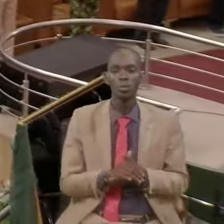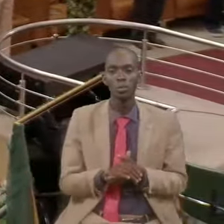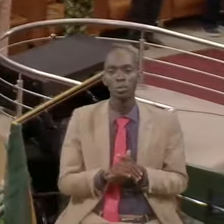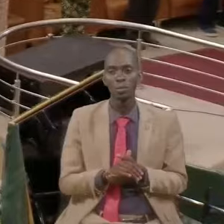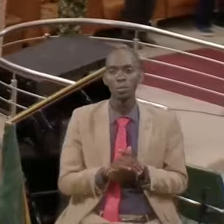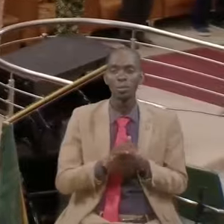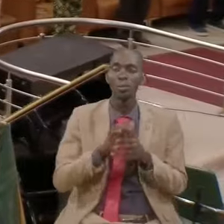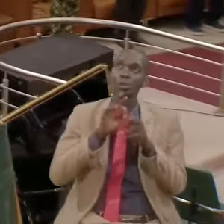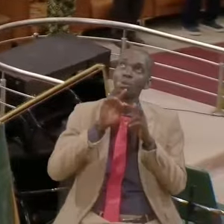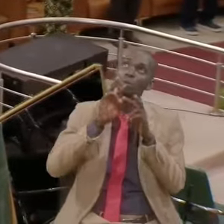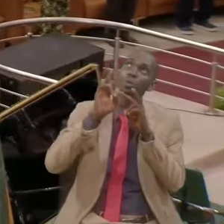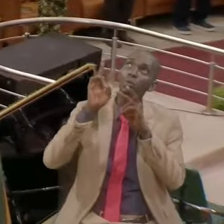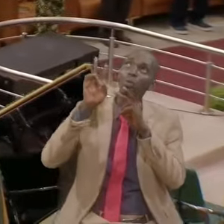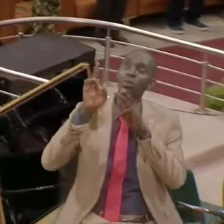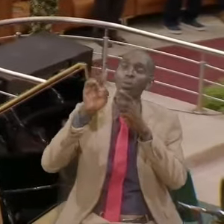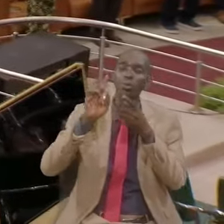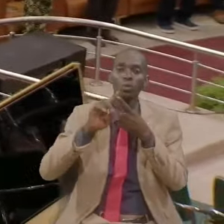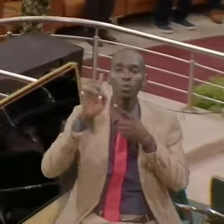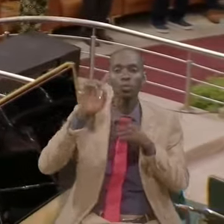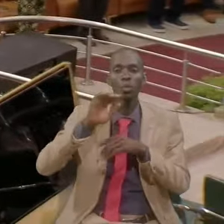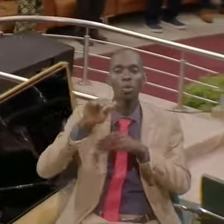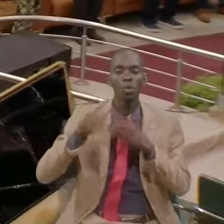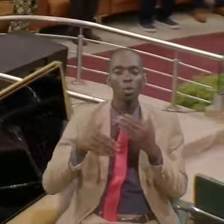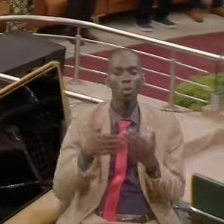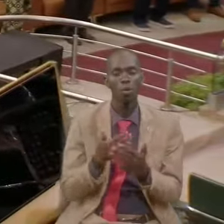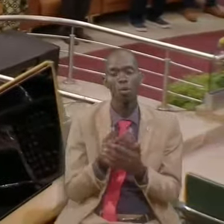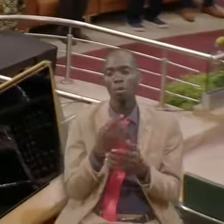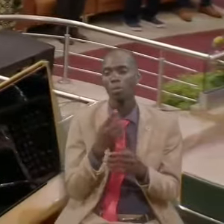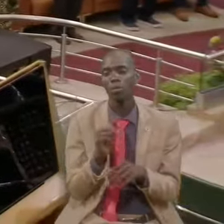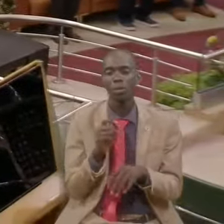looking unto him all the time